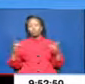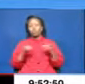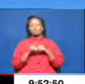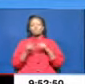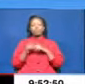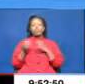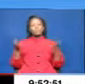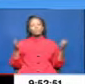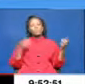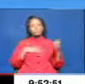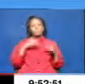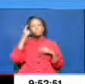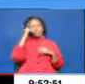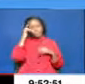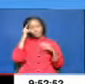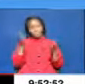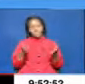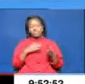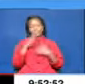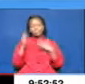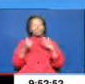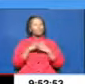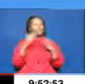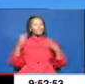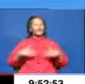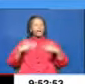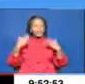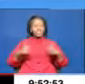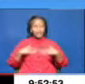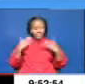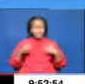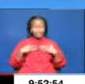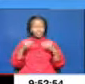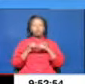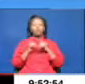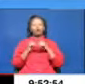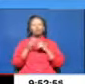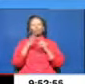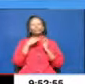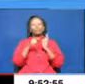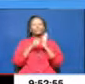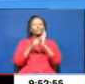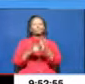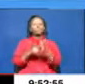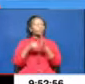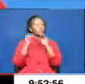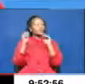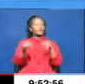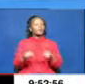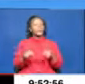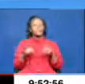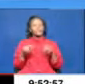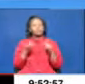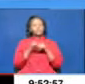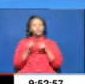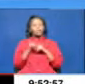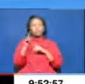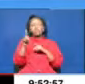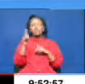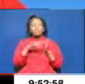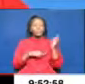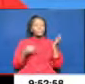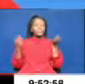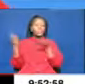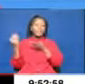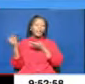I think they're excited to be here. They want to show that they can do their best. And that's what we expect. And that's what they expect of themselves as